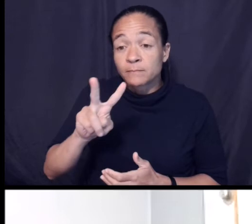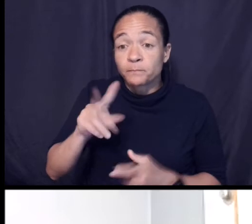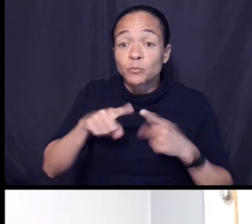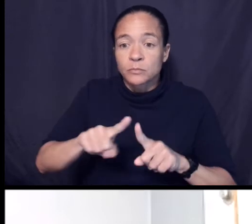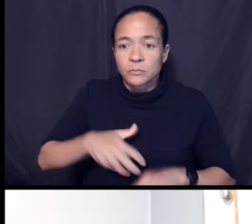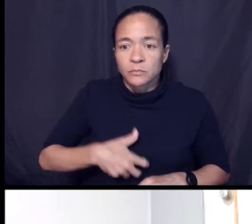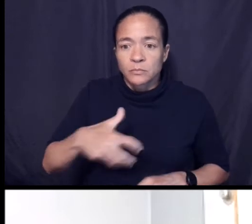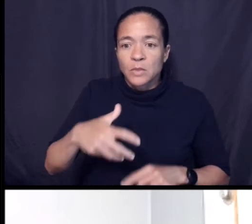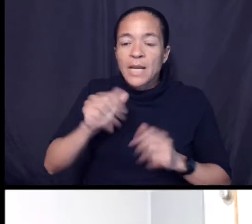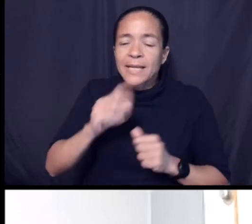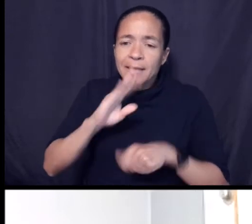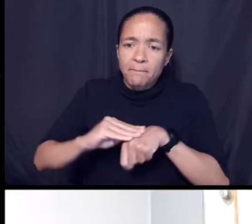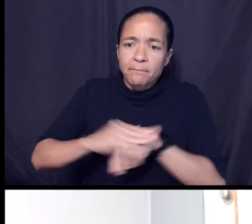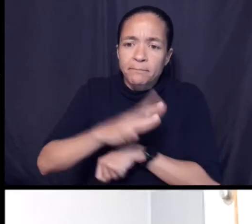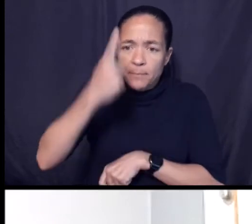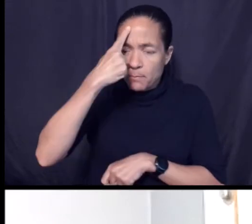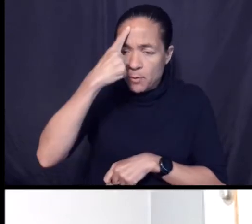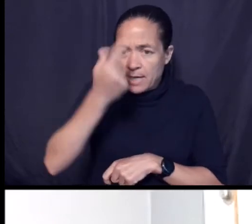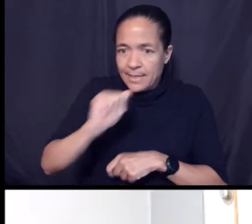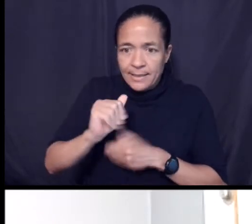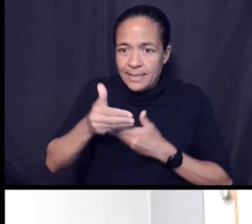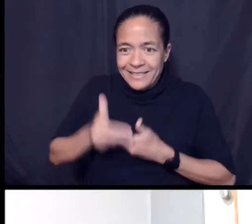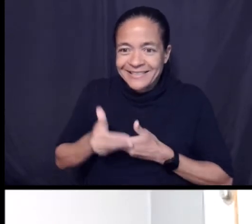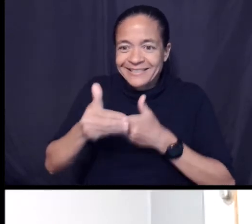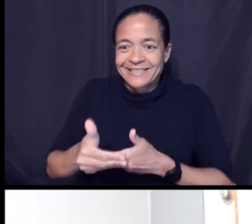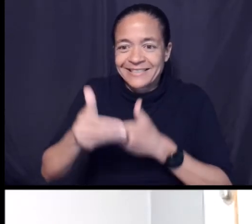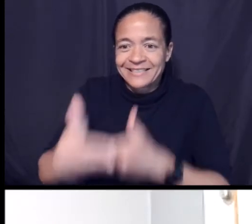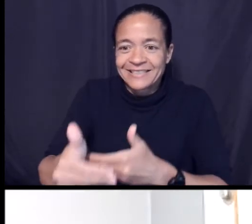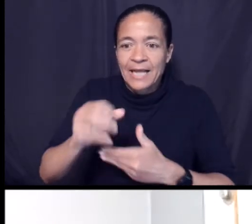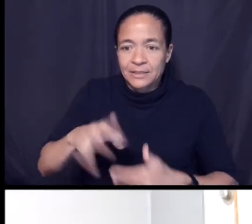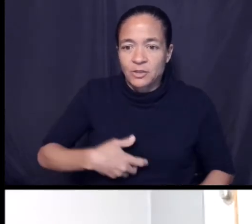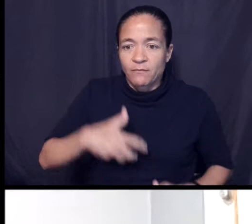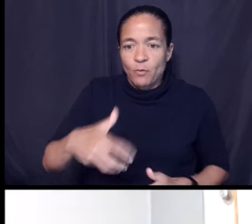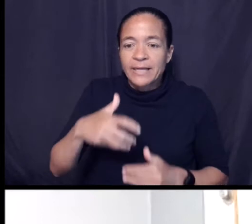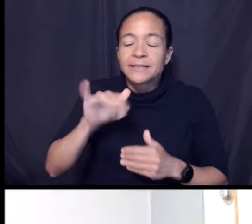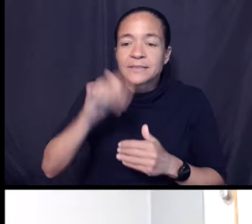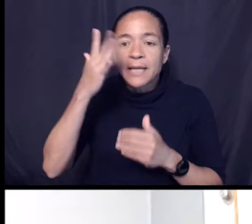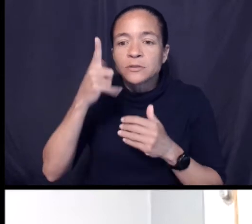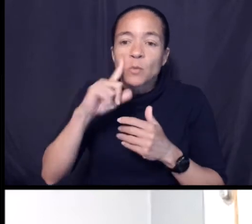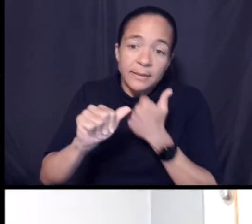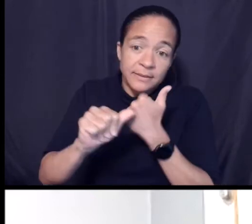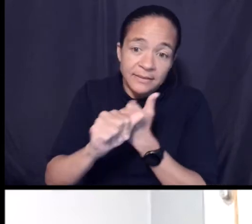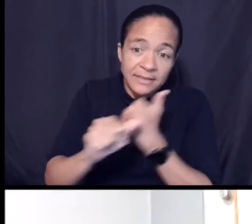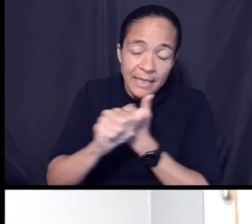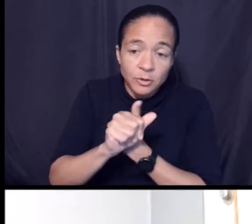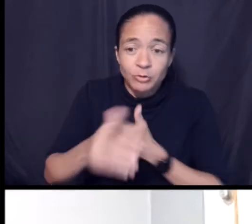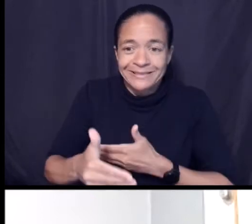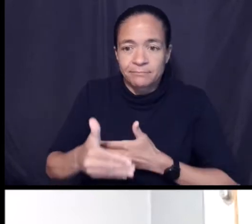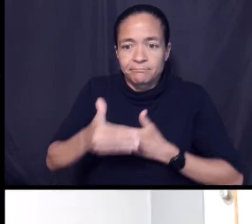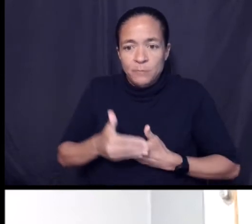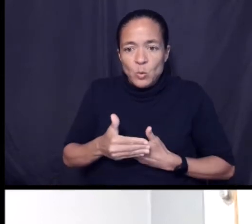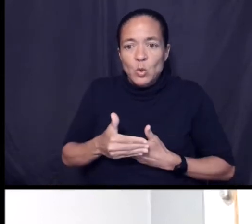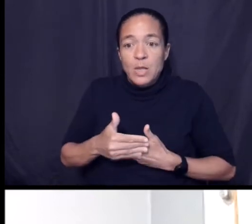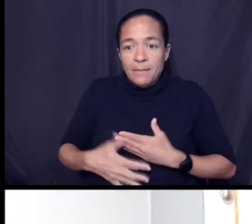can affect the brain at any stage of neurodevelopment, and that's what makes it very dangerous. In early